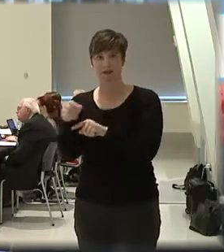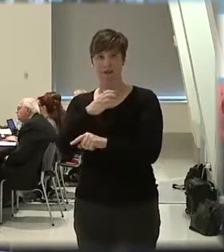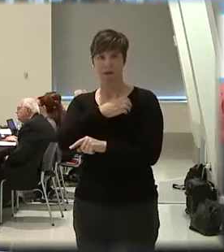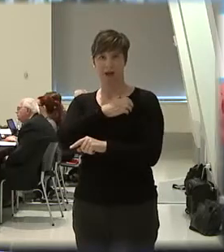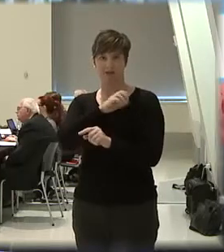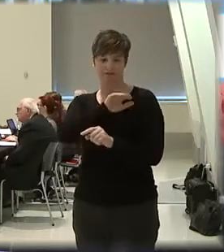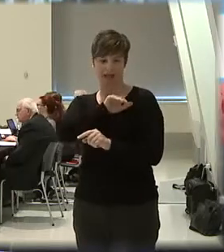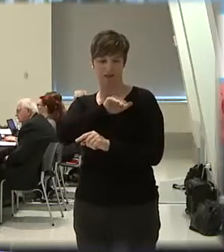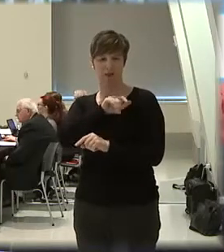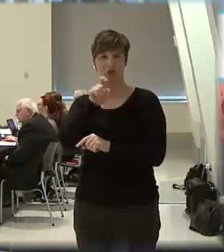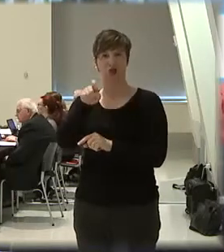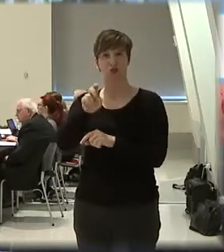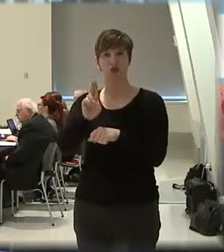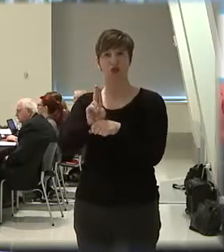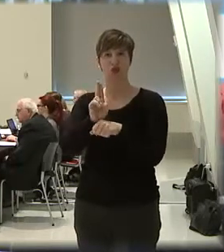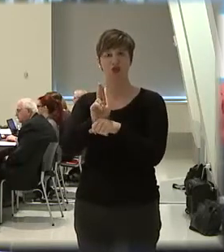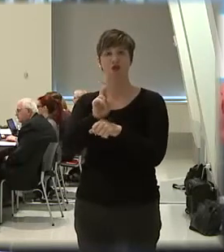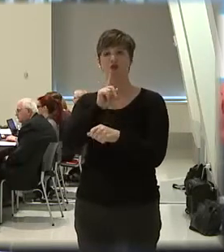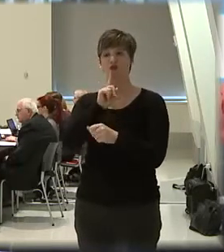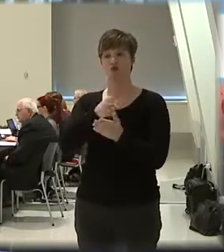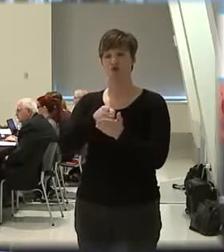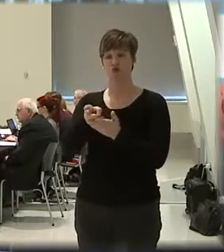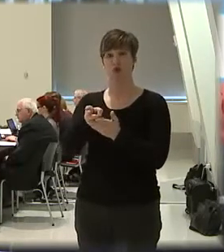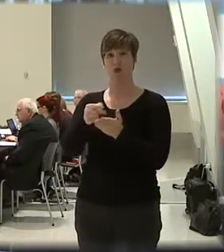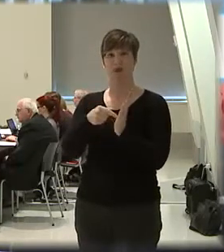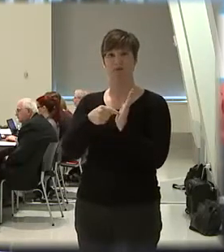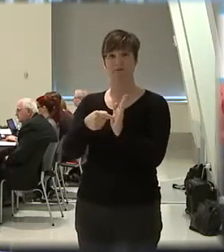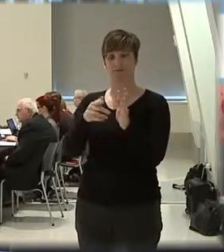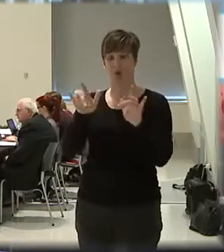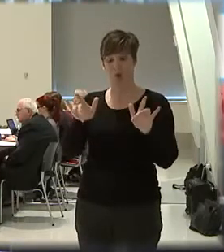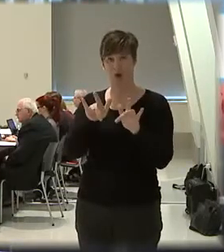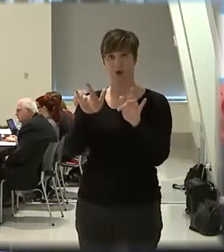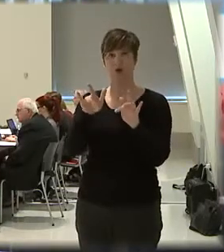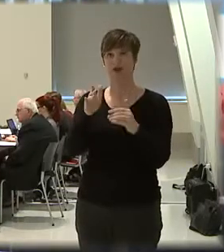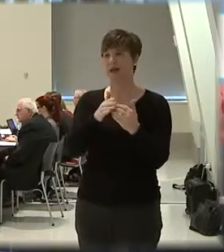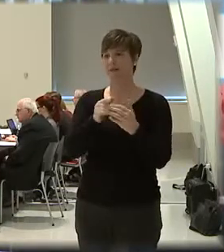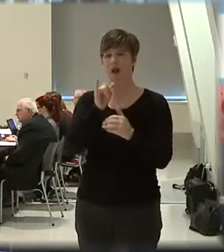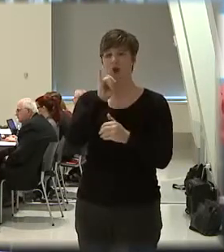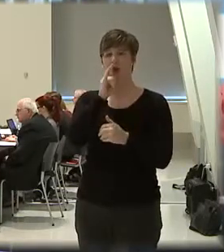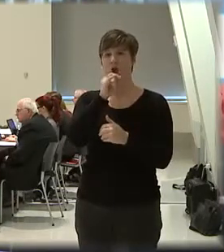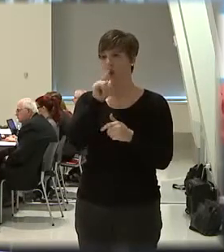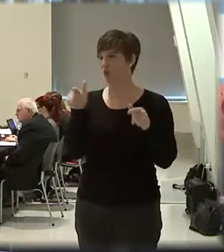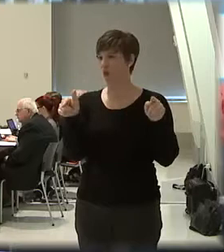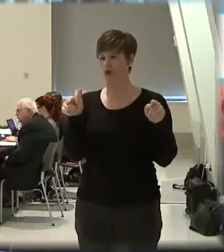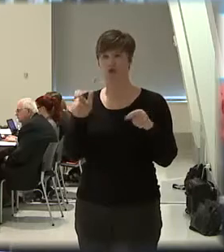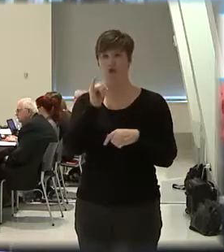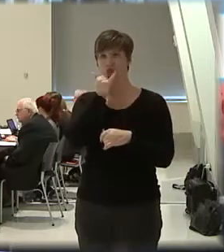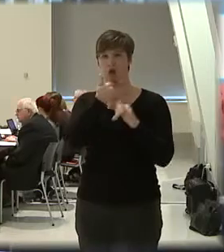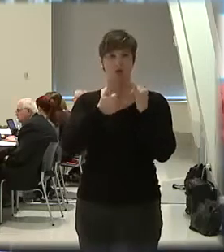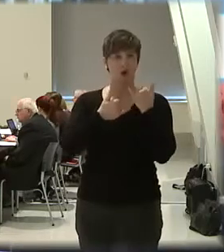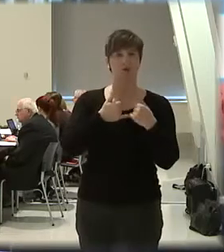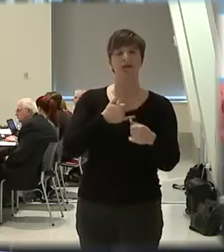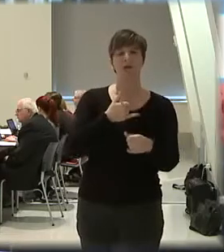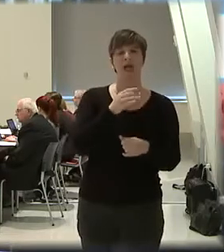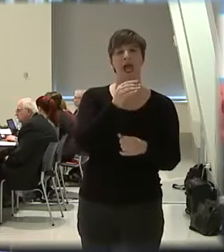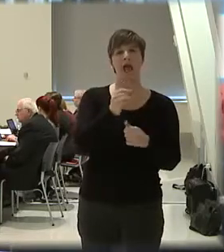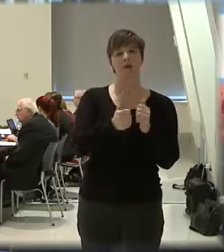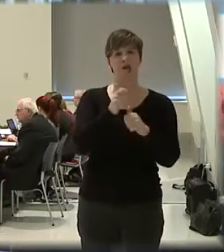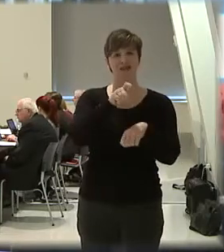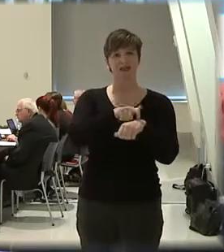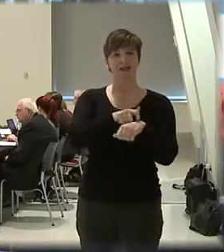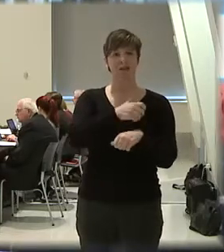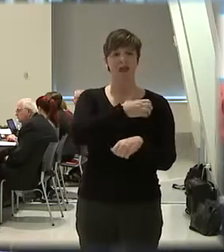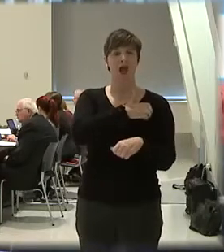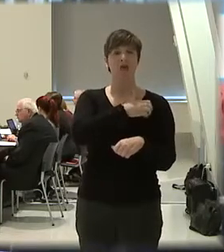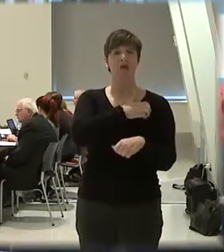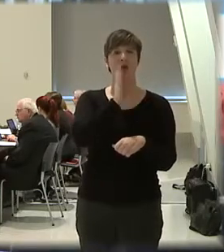should be used as a tool for the truth to be recorded regardless of who is in the wrong, and in the greatest majority of the instances, the officer will be